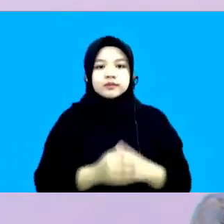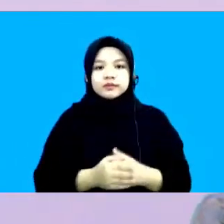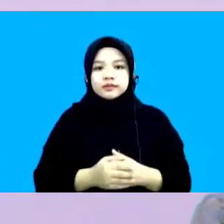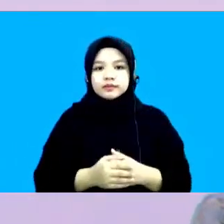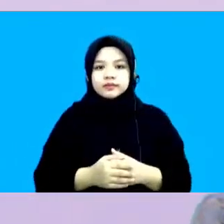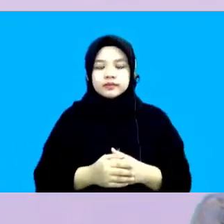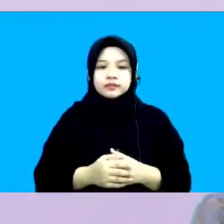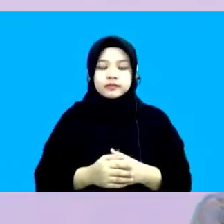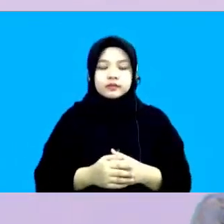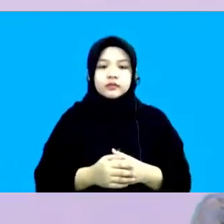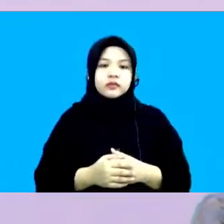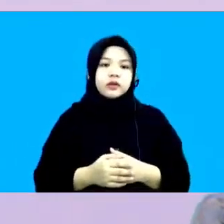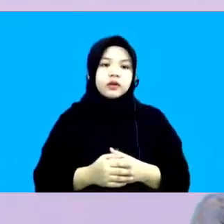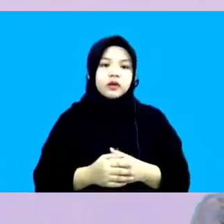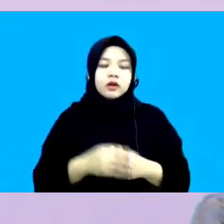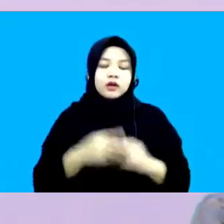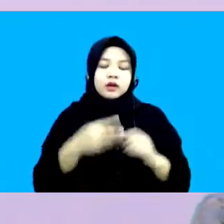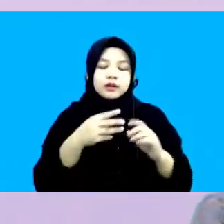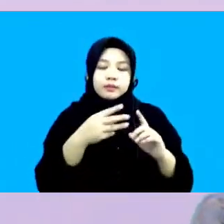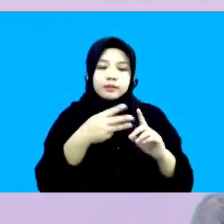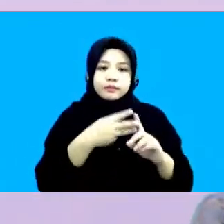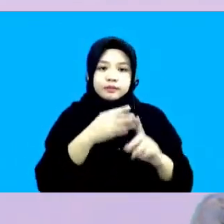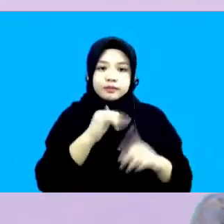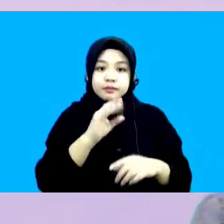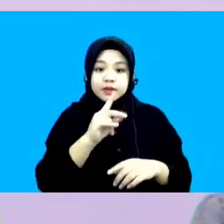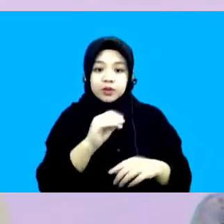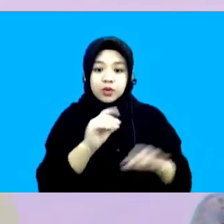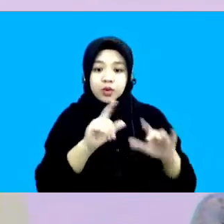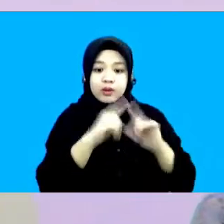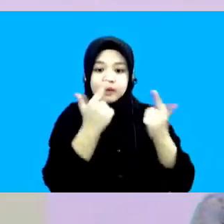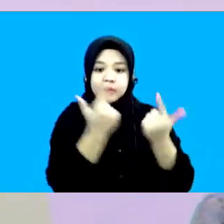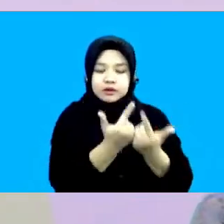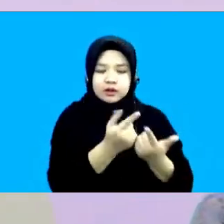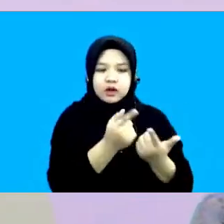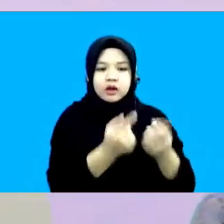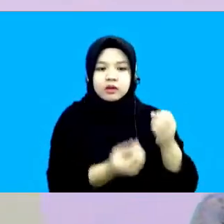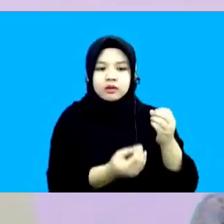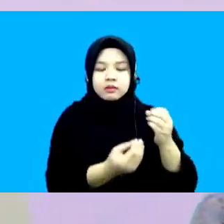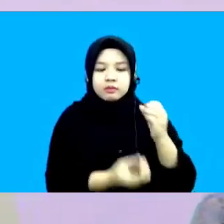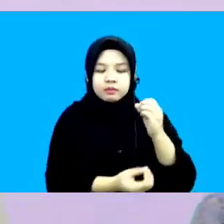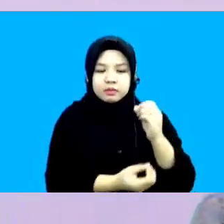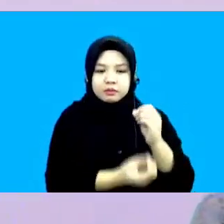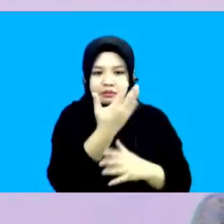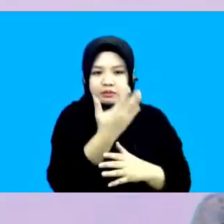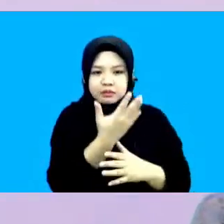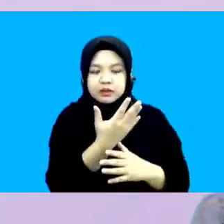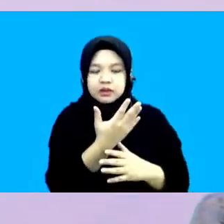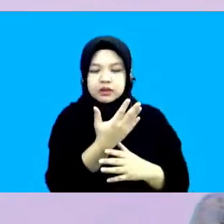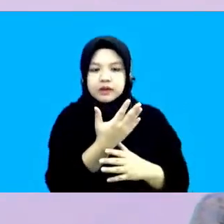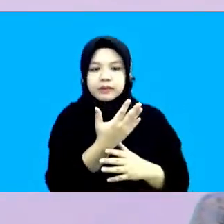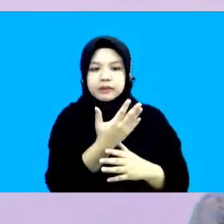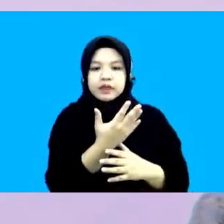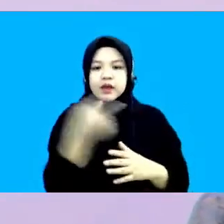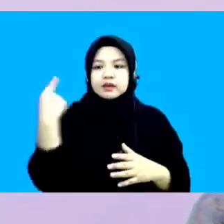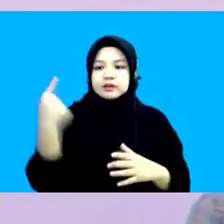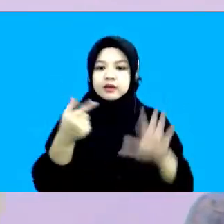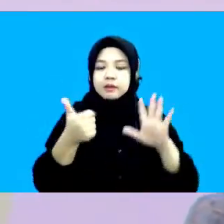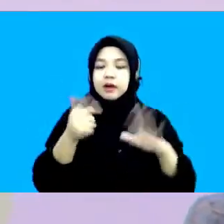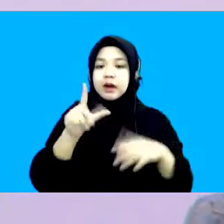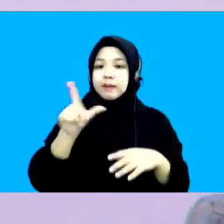so-called the high inflation globally, is simply because, you know, the people who already used to